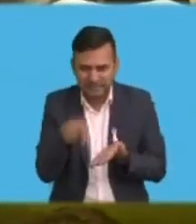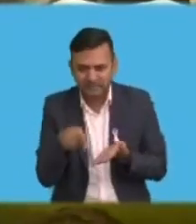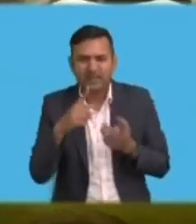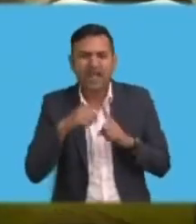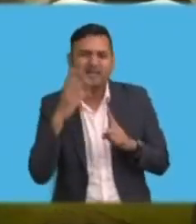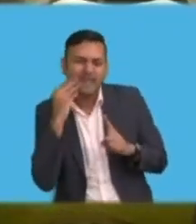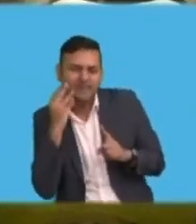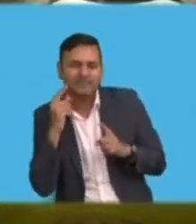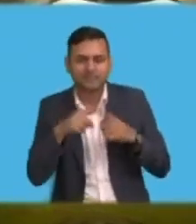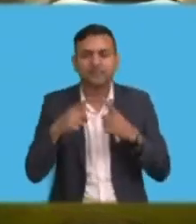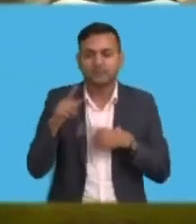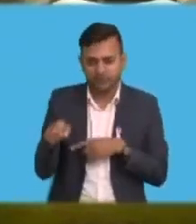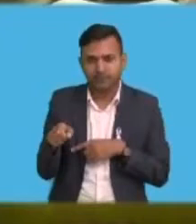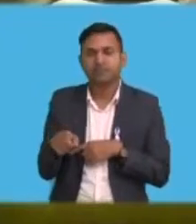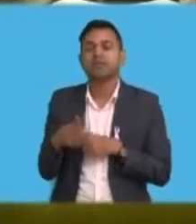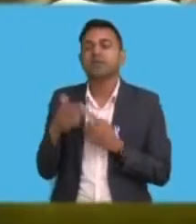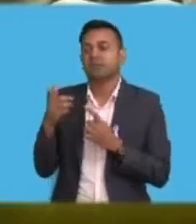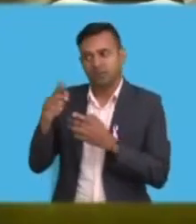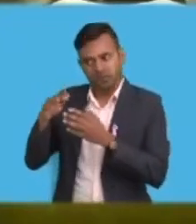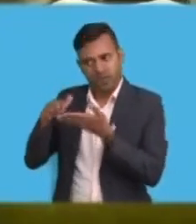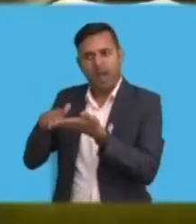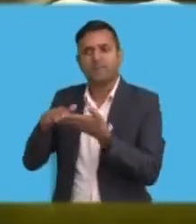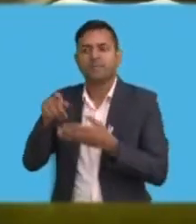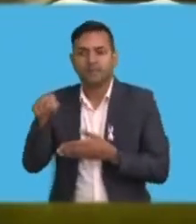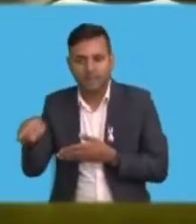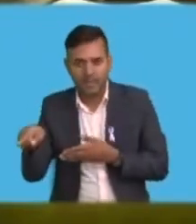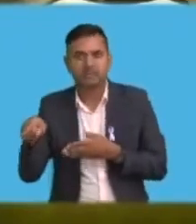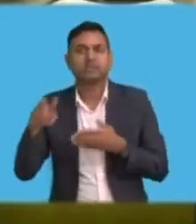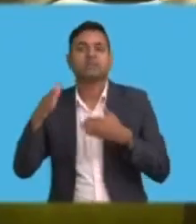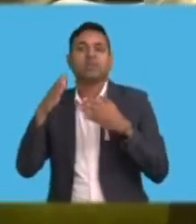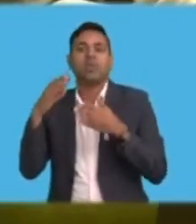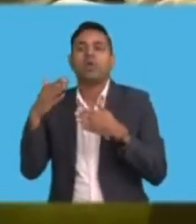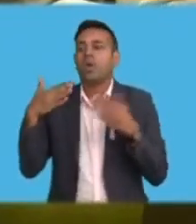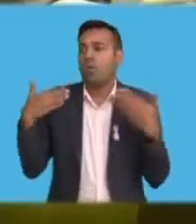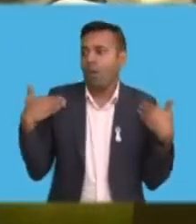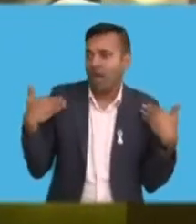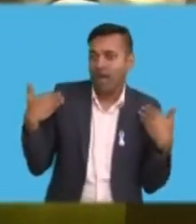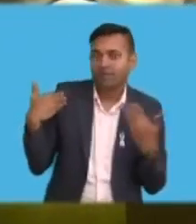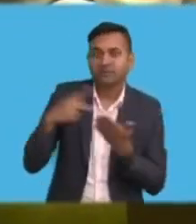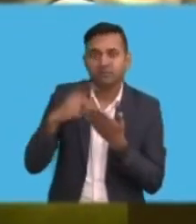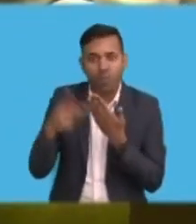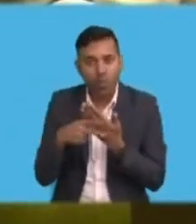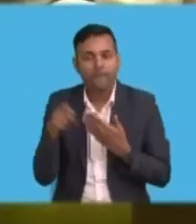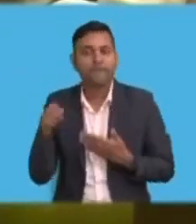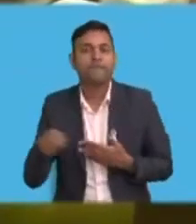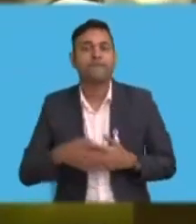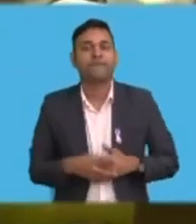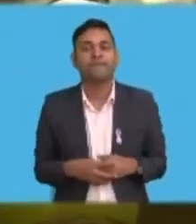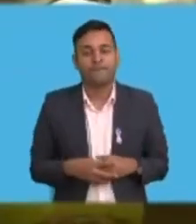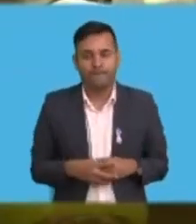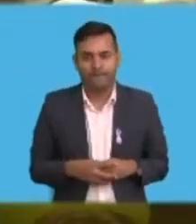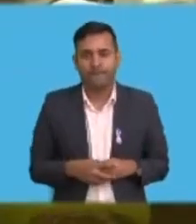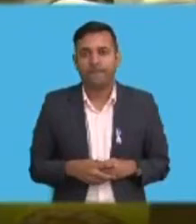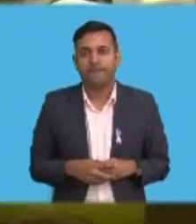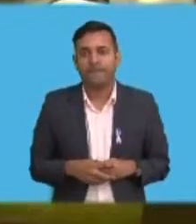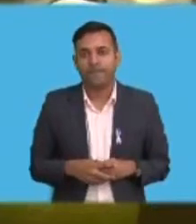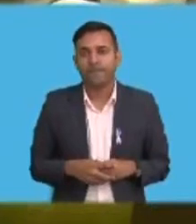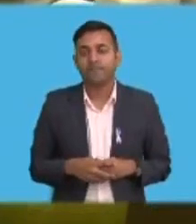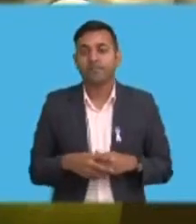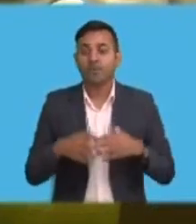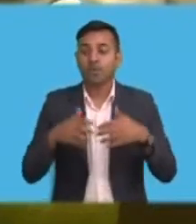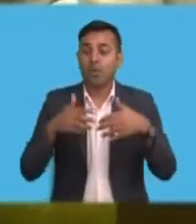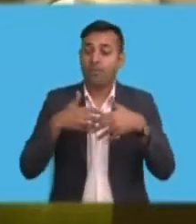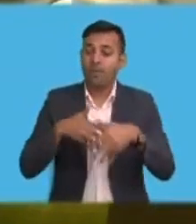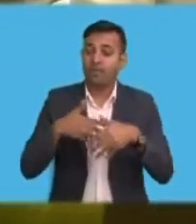Centre at Mataika House. Another program, Madam Speaker and Honourable Members, as part of the public health program is a tobacco